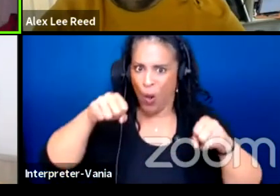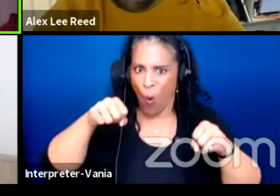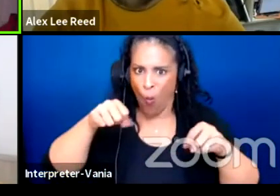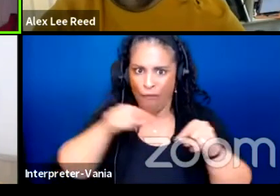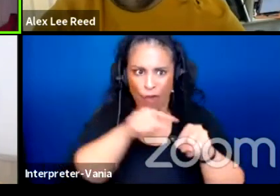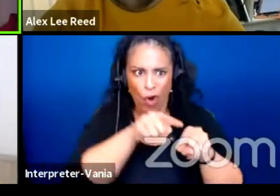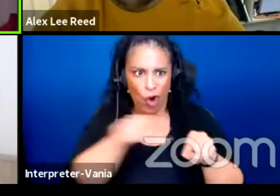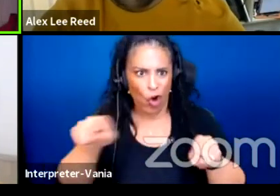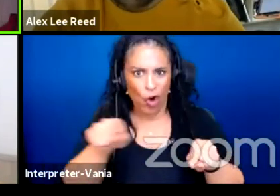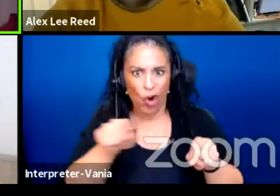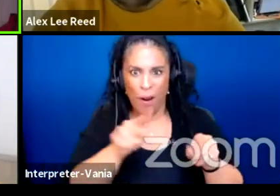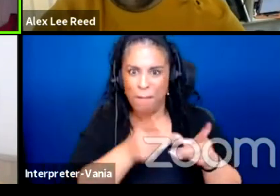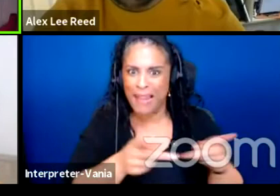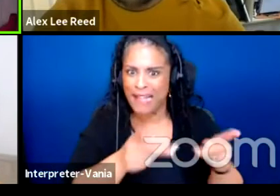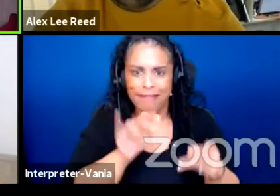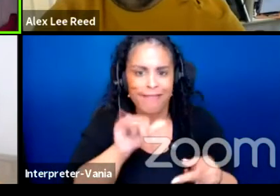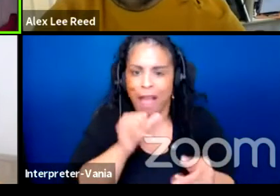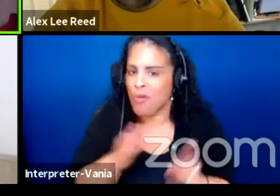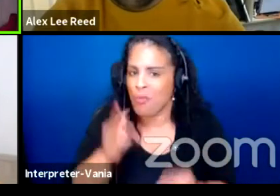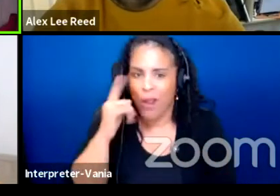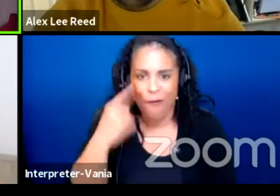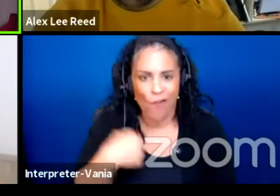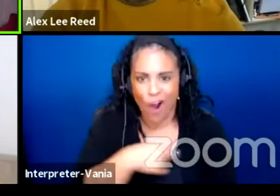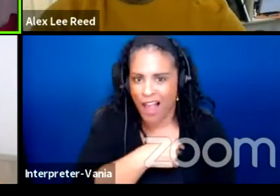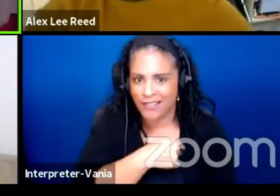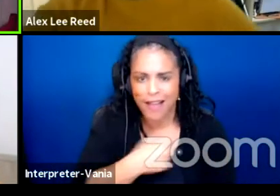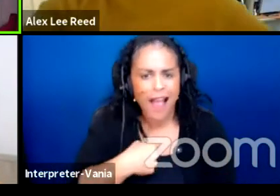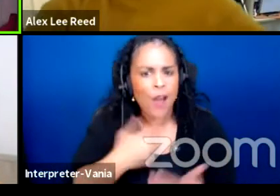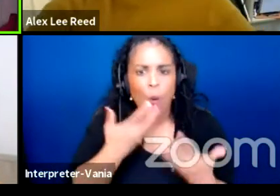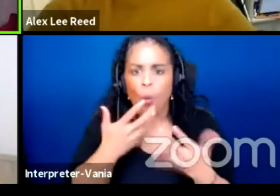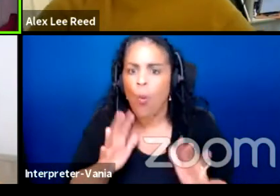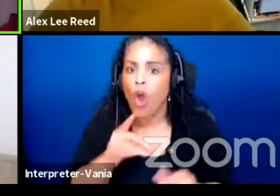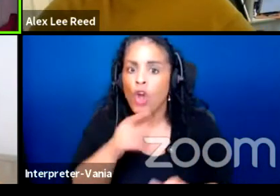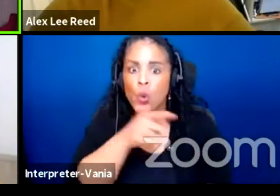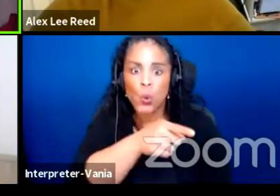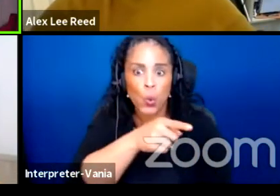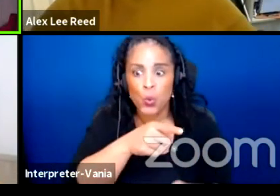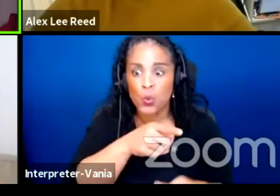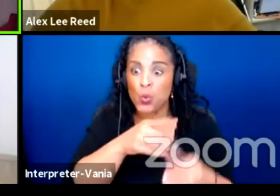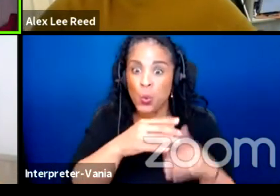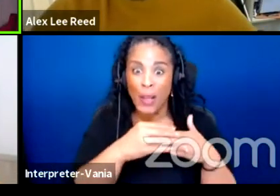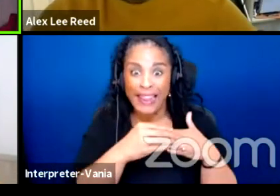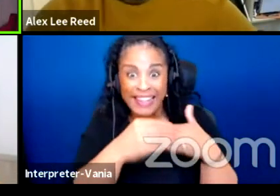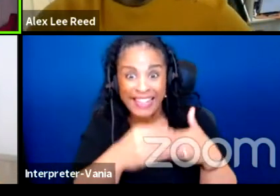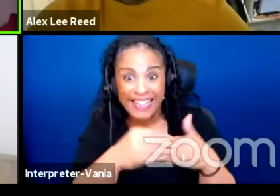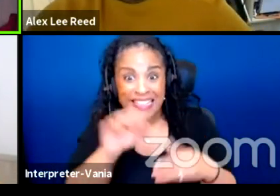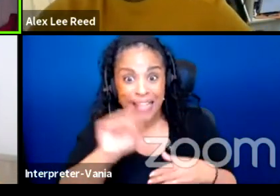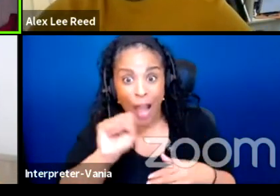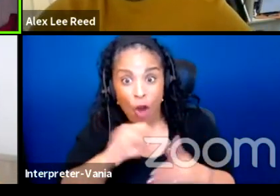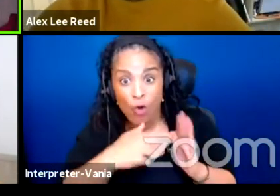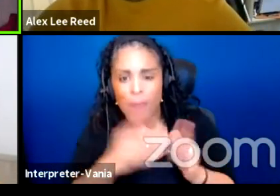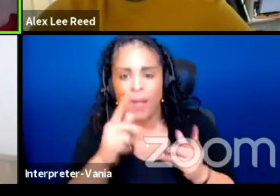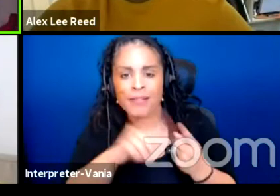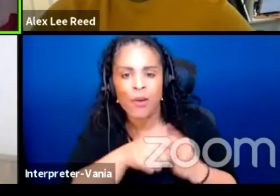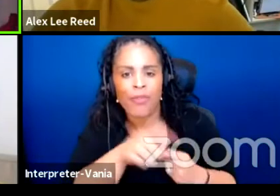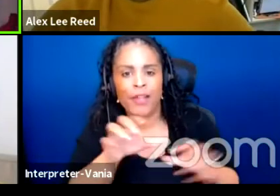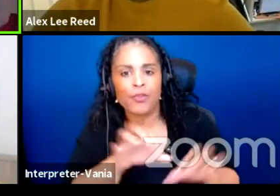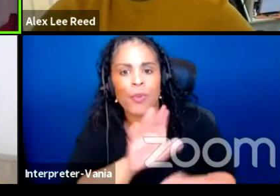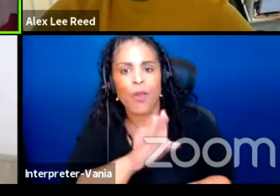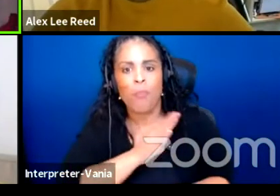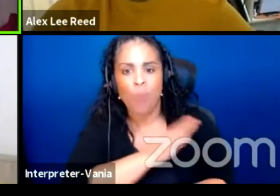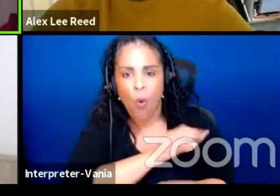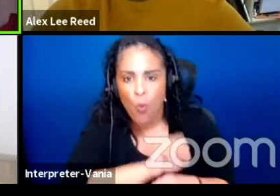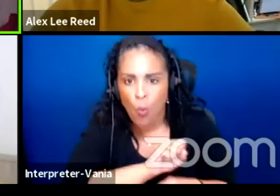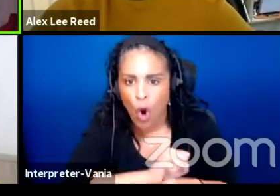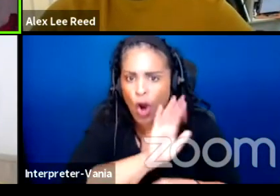us. Mm. I don't want you to go in and lead Seattle Rep until they've done their board work and done their funder